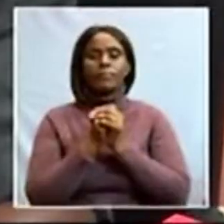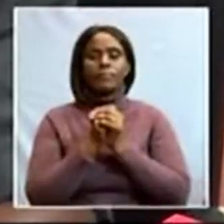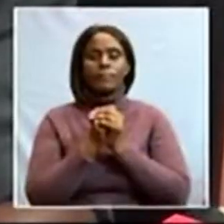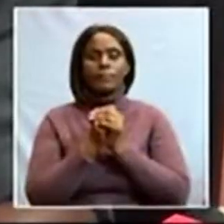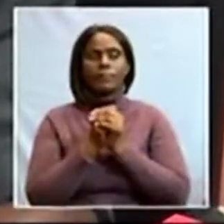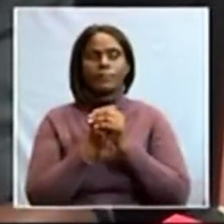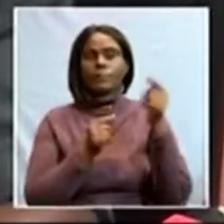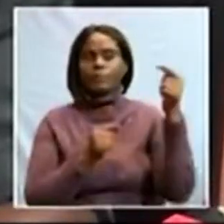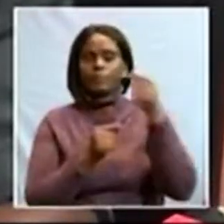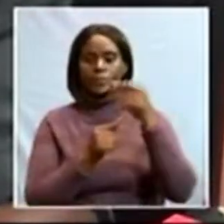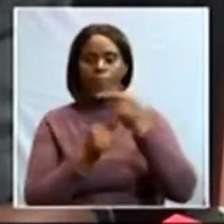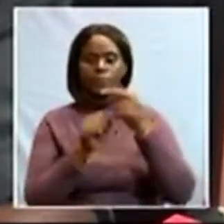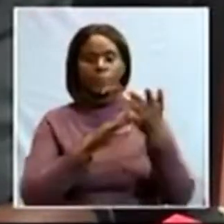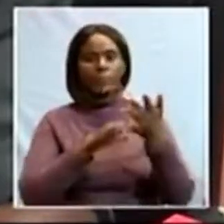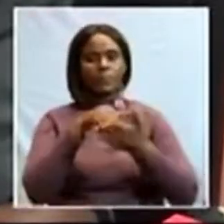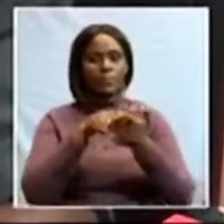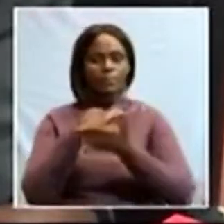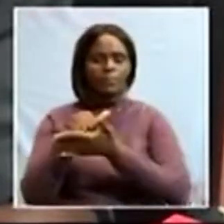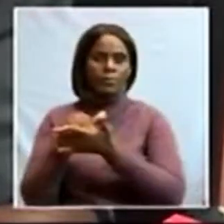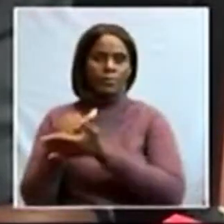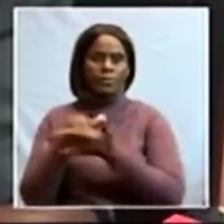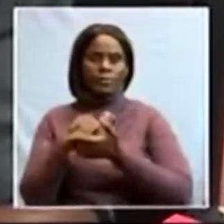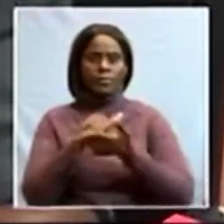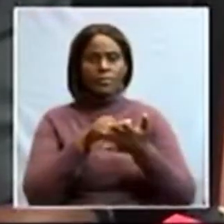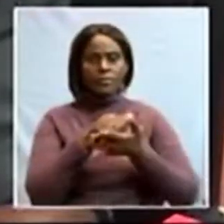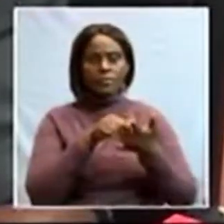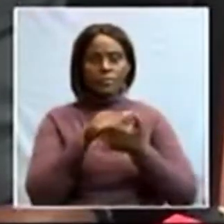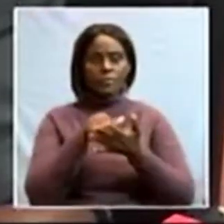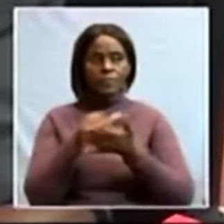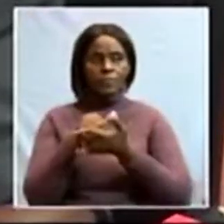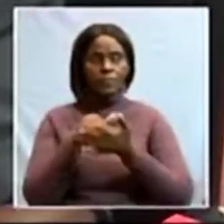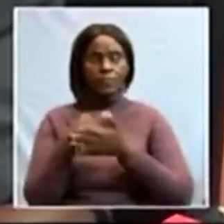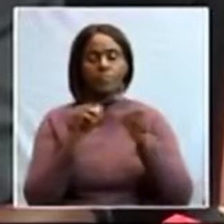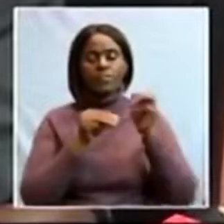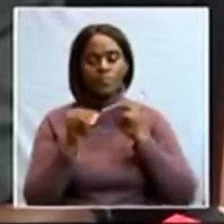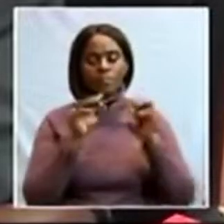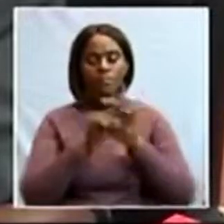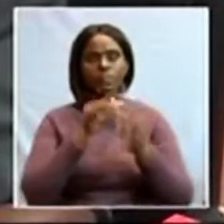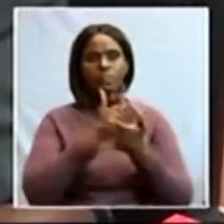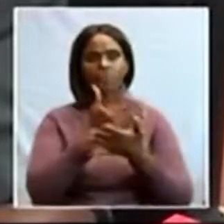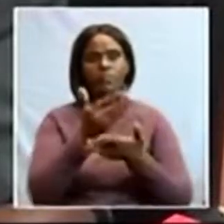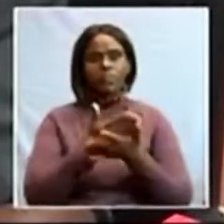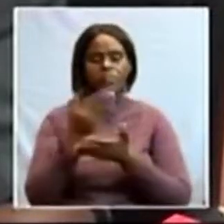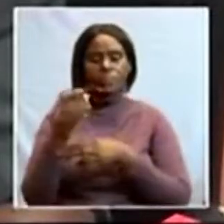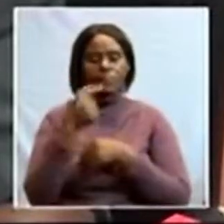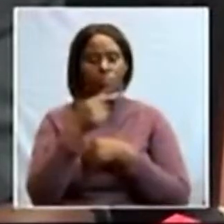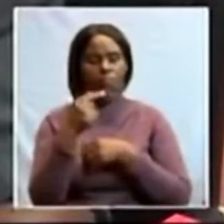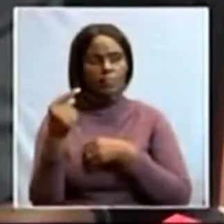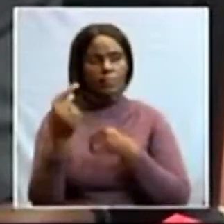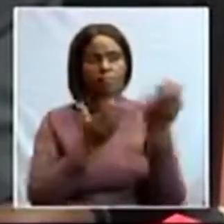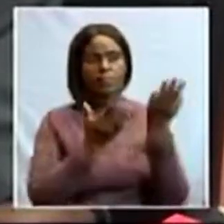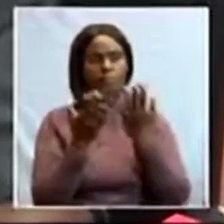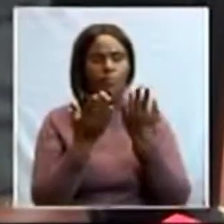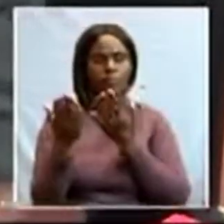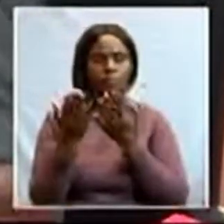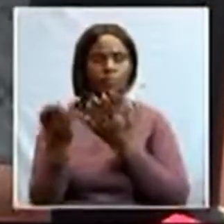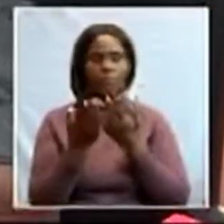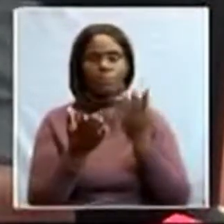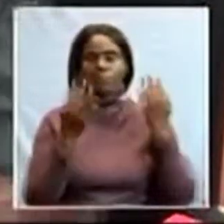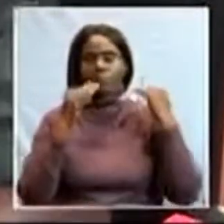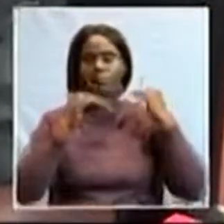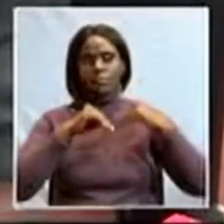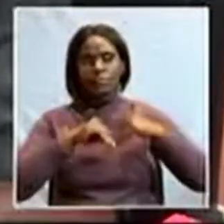On G, weaknesses in the management of procurement of goods and services. Chair, it's disheartening